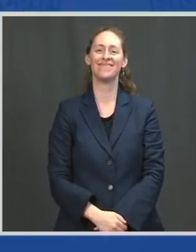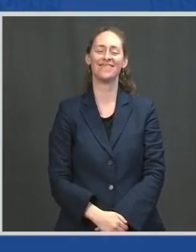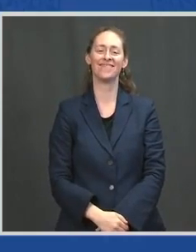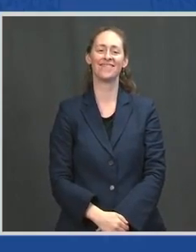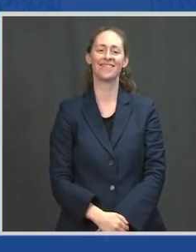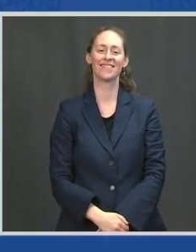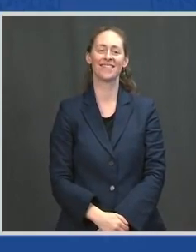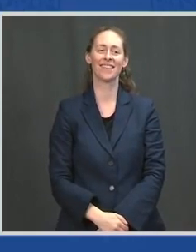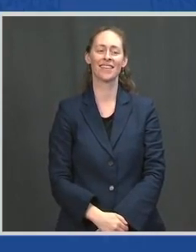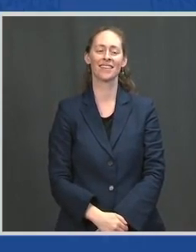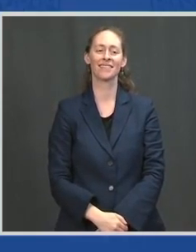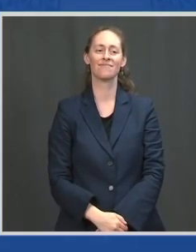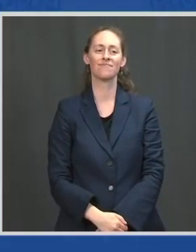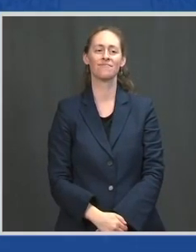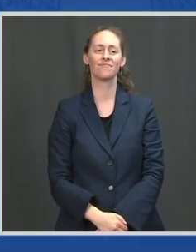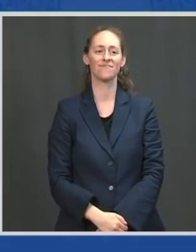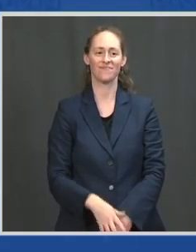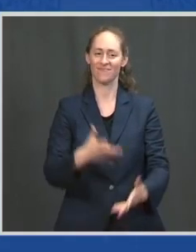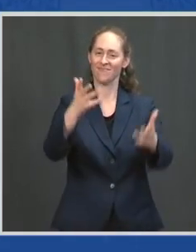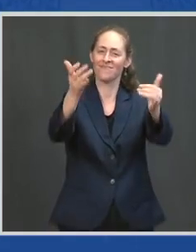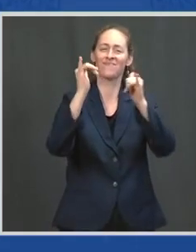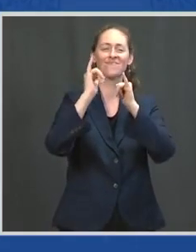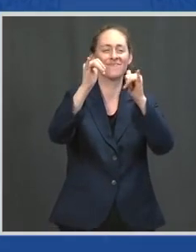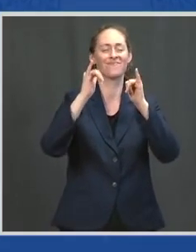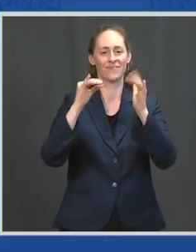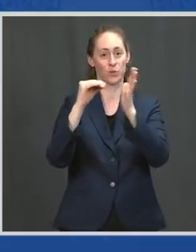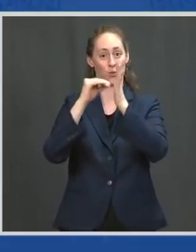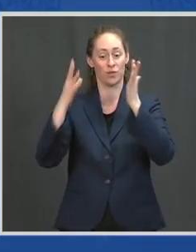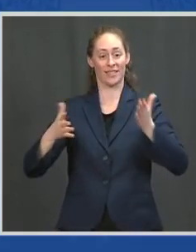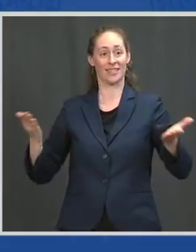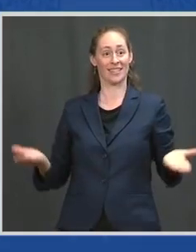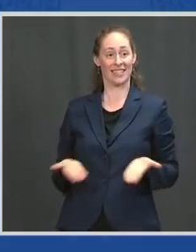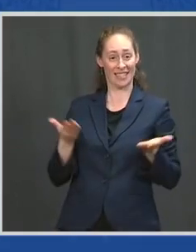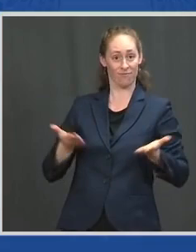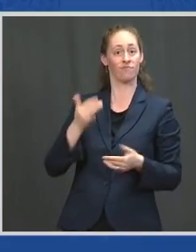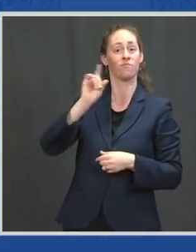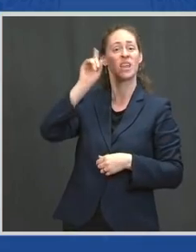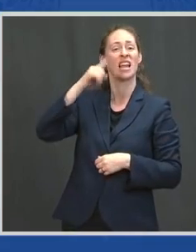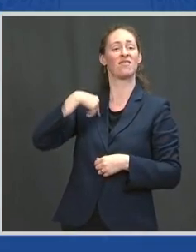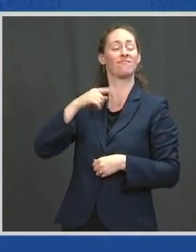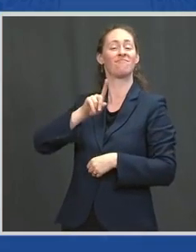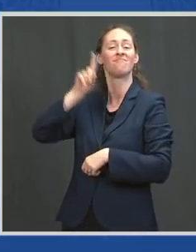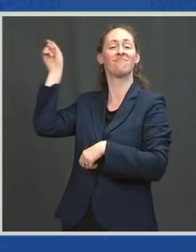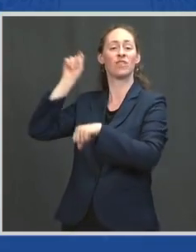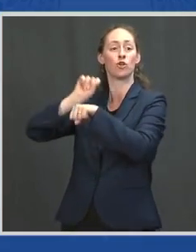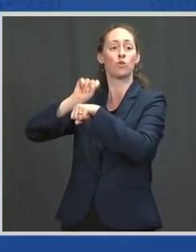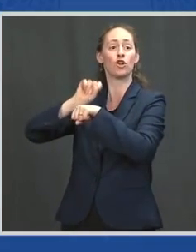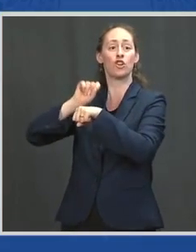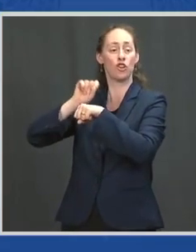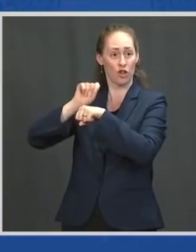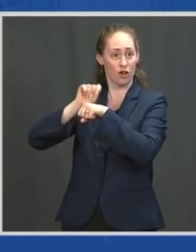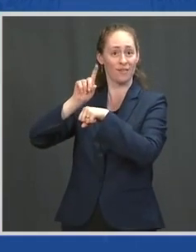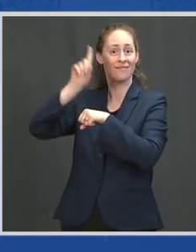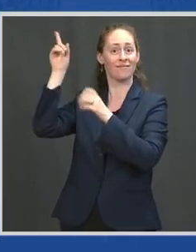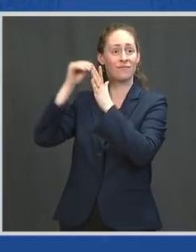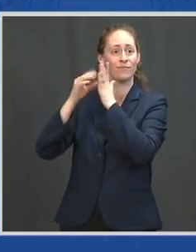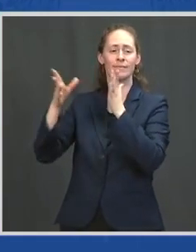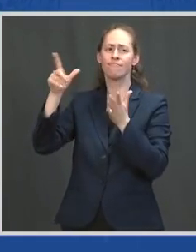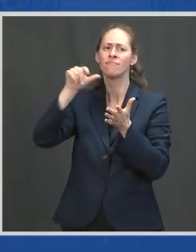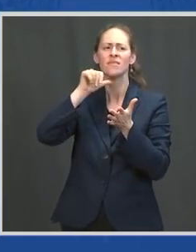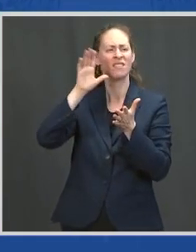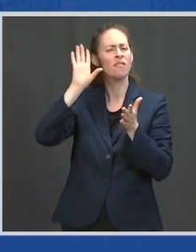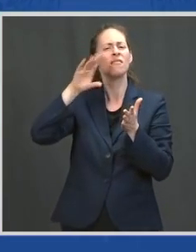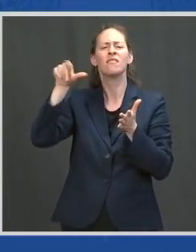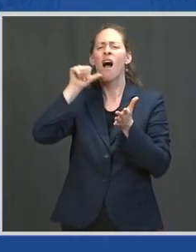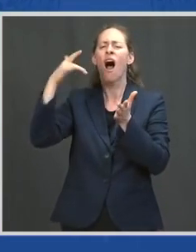so like the students here at Tidewater, my community college students don't take anything for granted. So I don't get